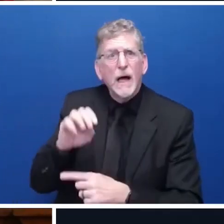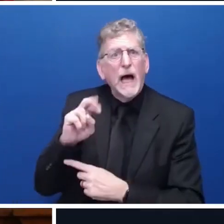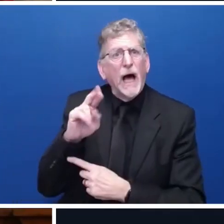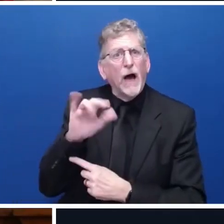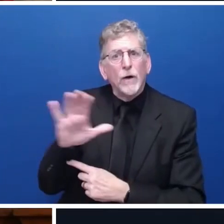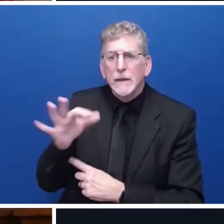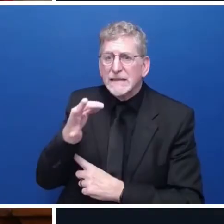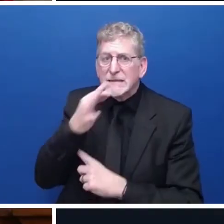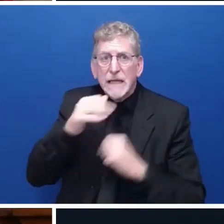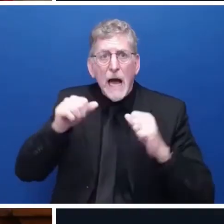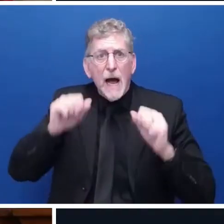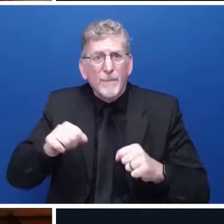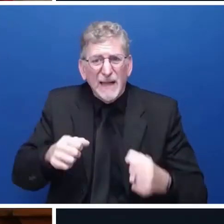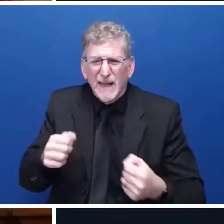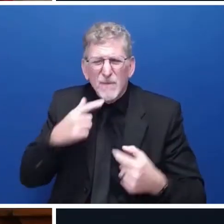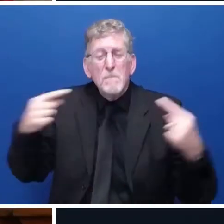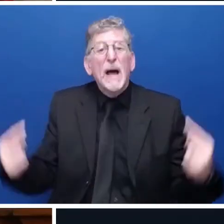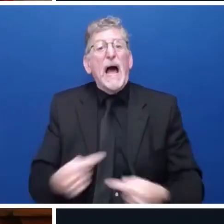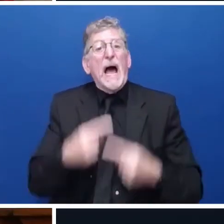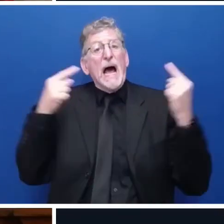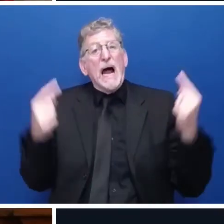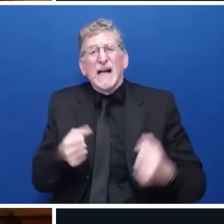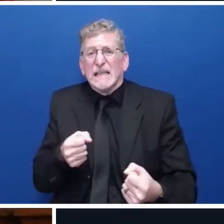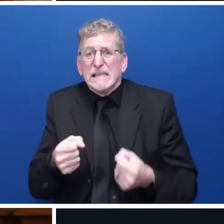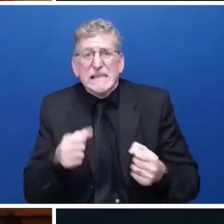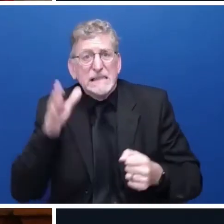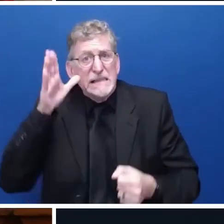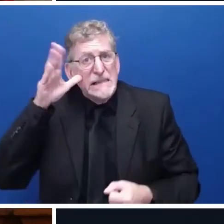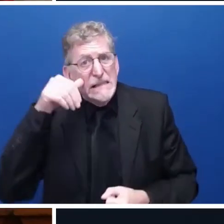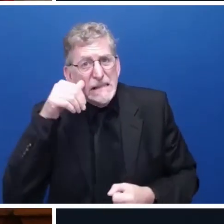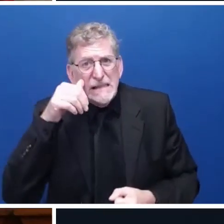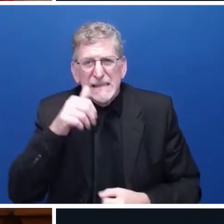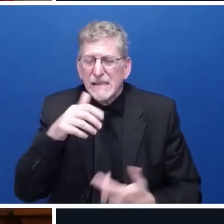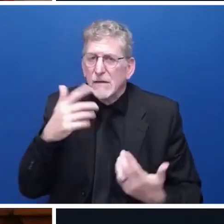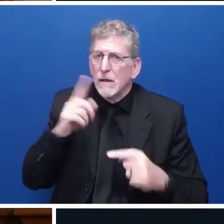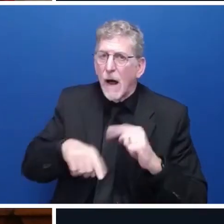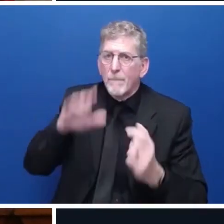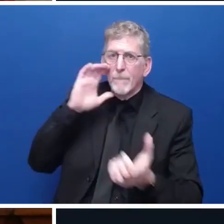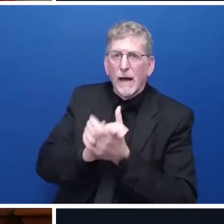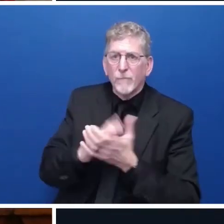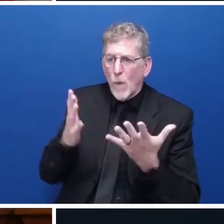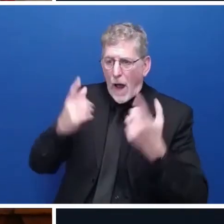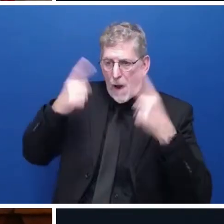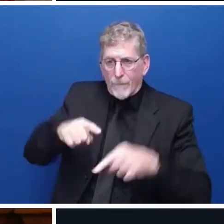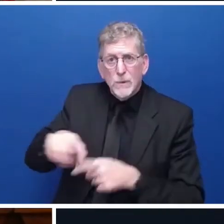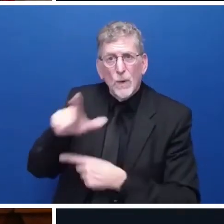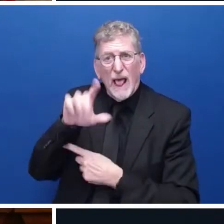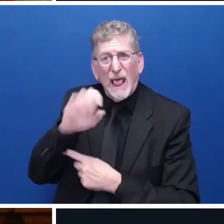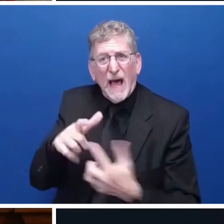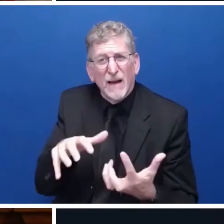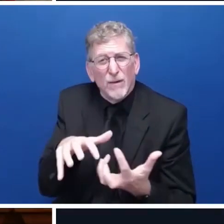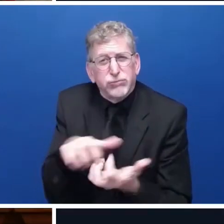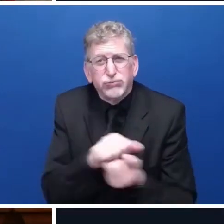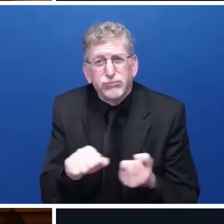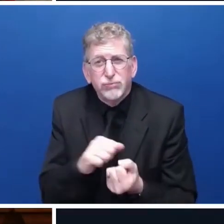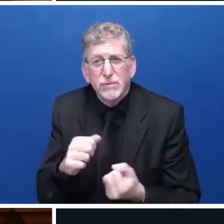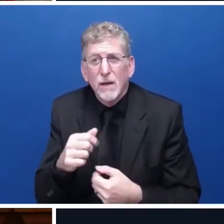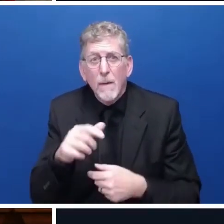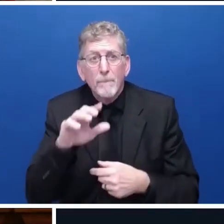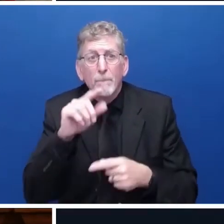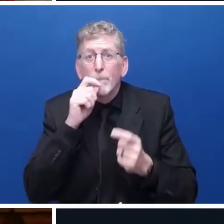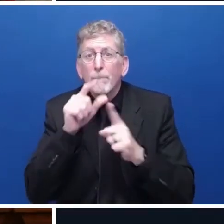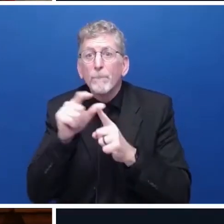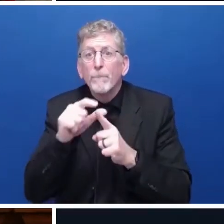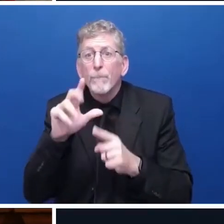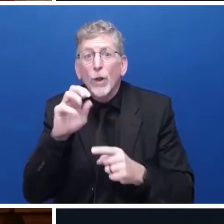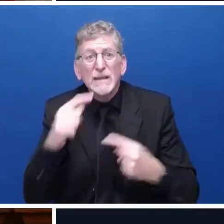was unbelievable what's happened to his legs, of the bullets, and keep on flying and landing,